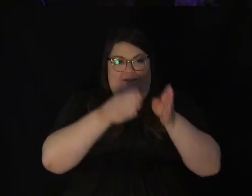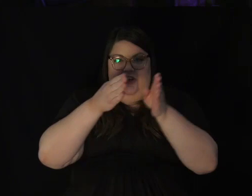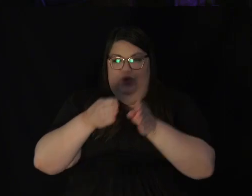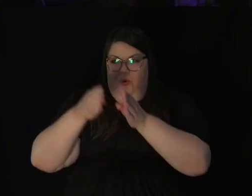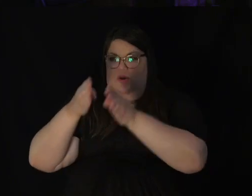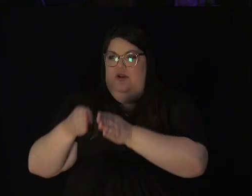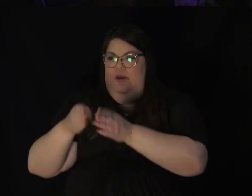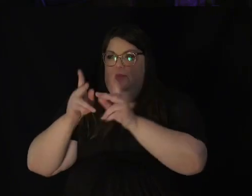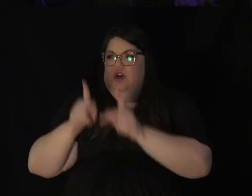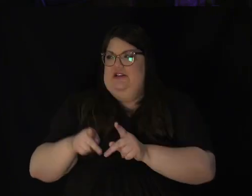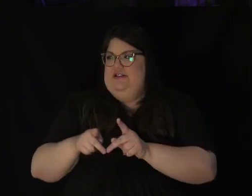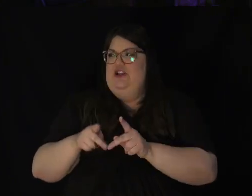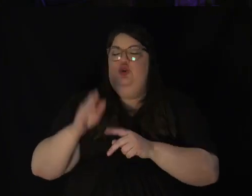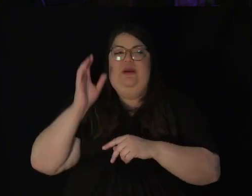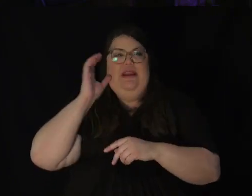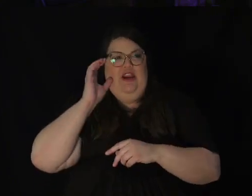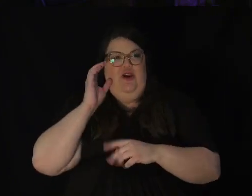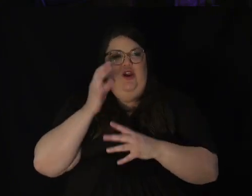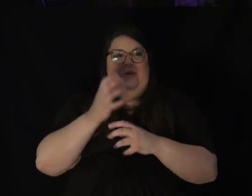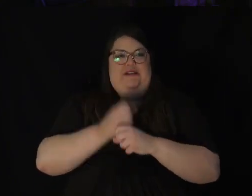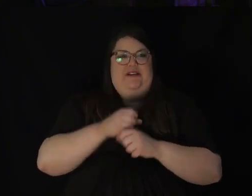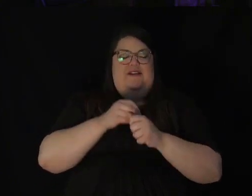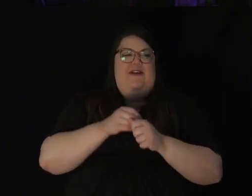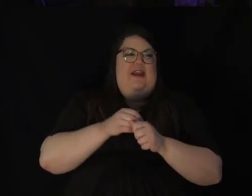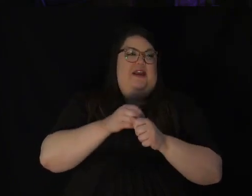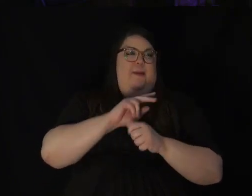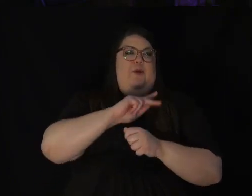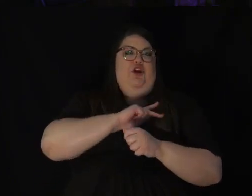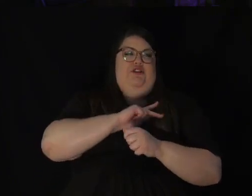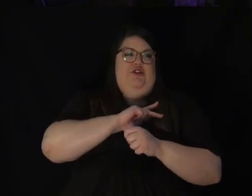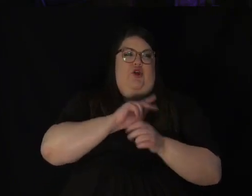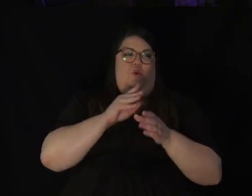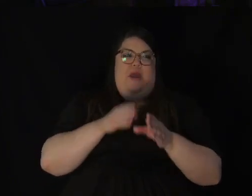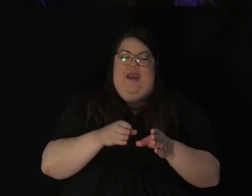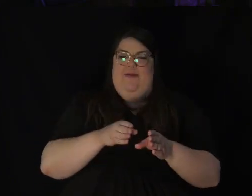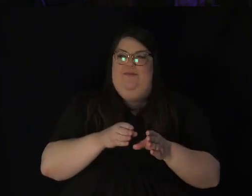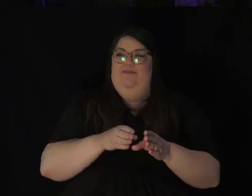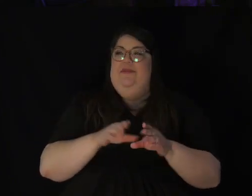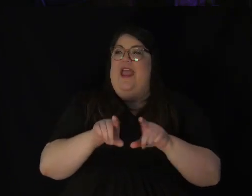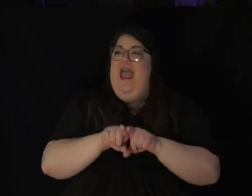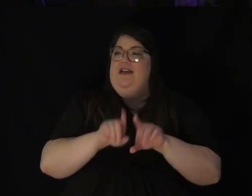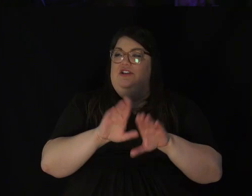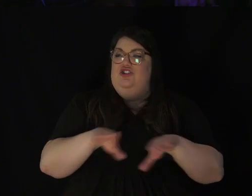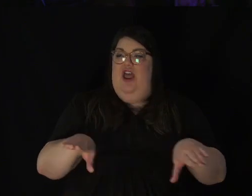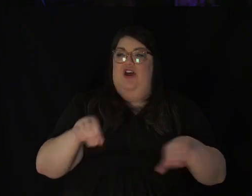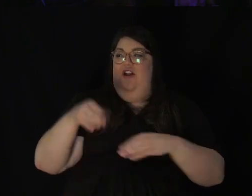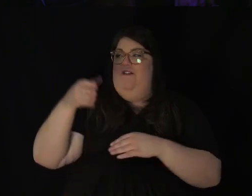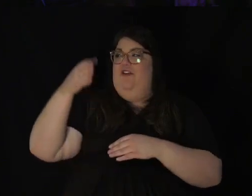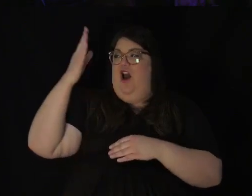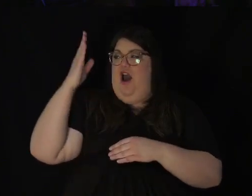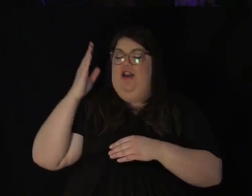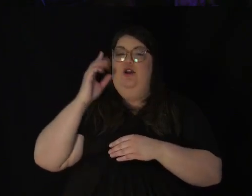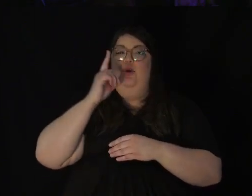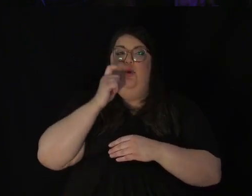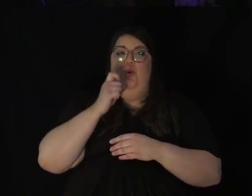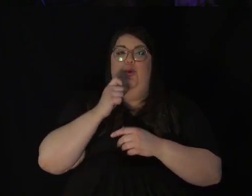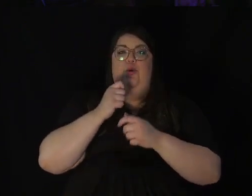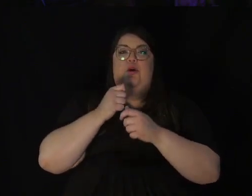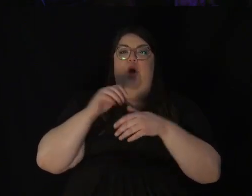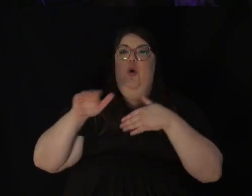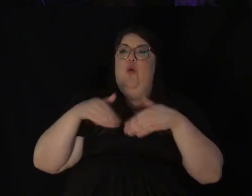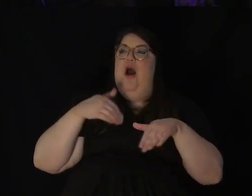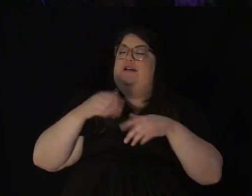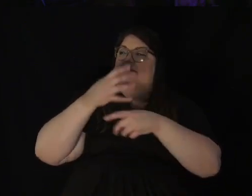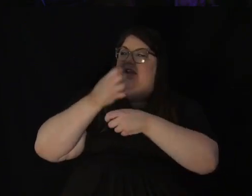very personal way. As a child of God who walks faithfully in obedience to the word with